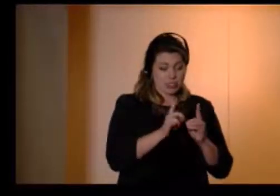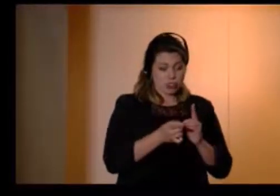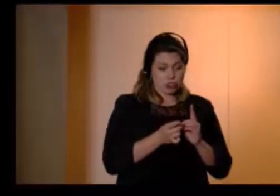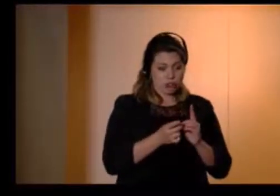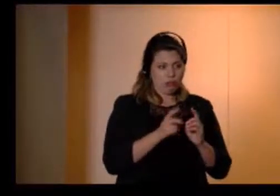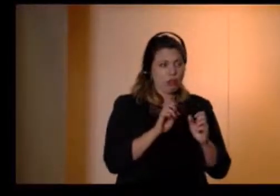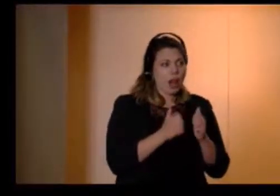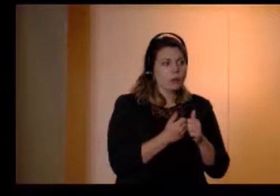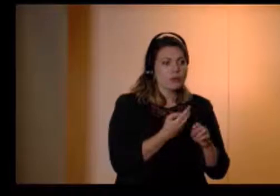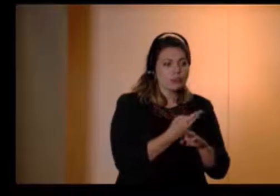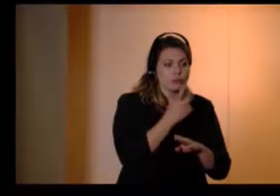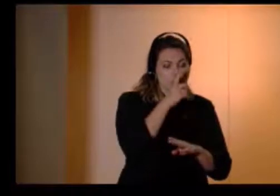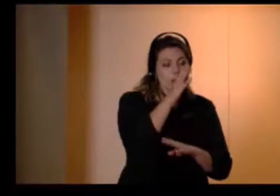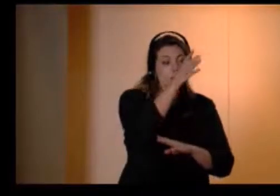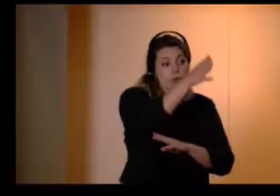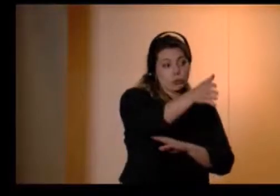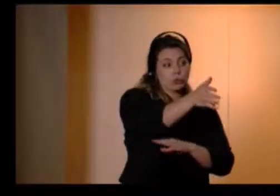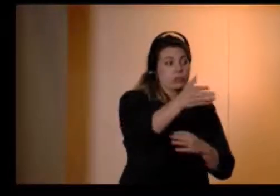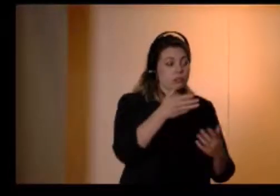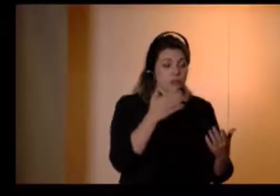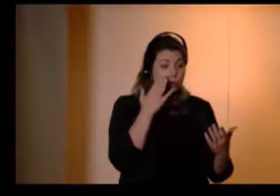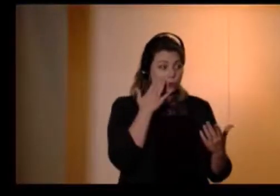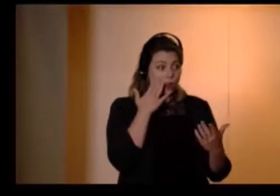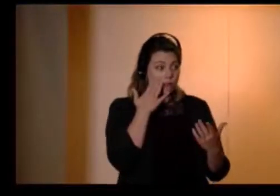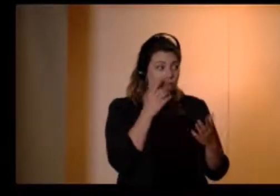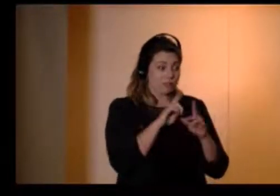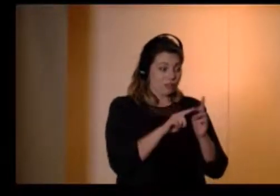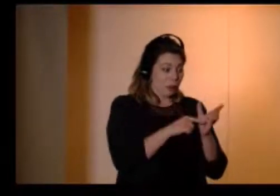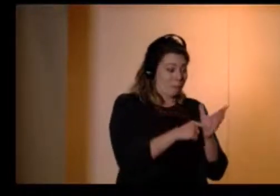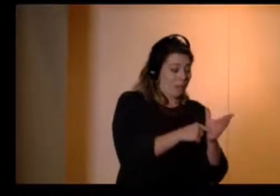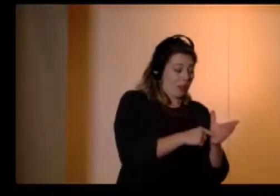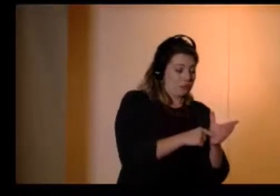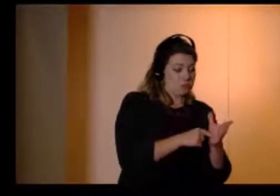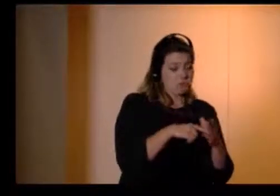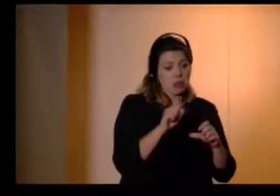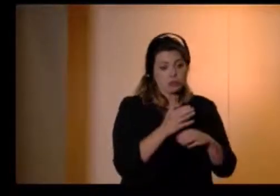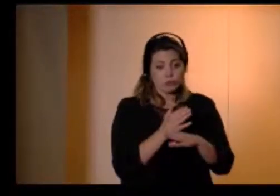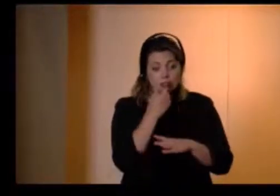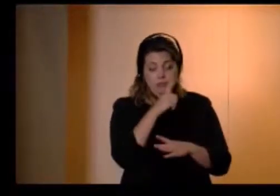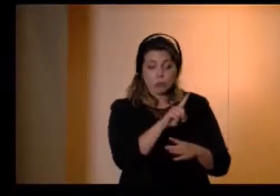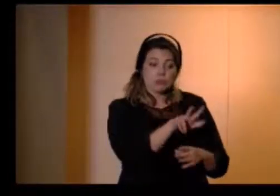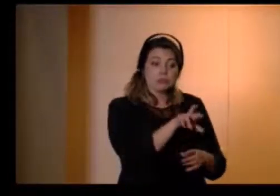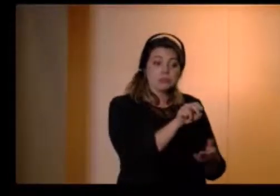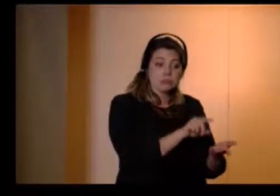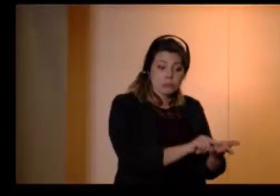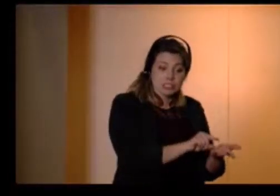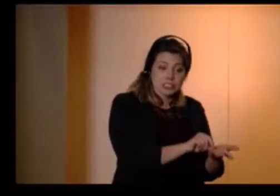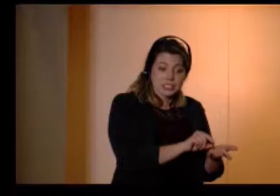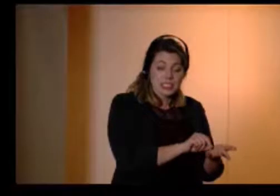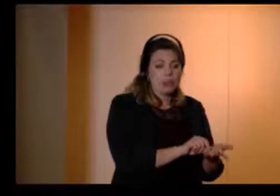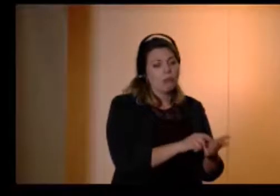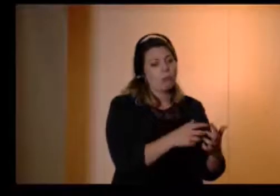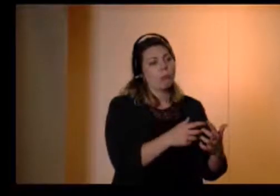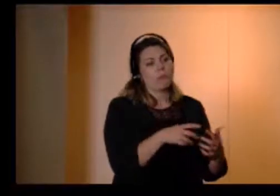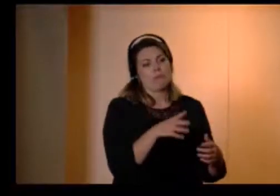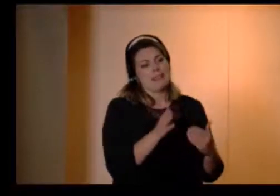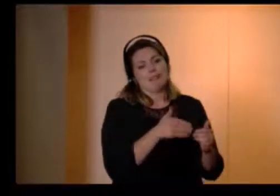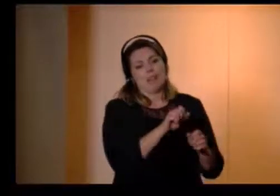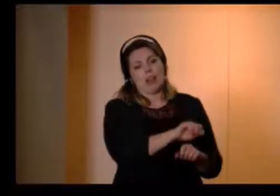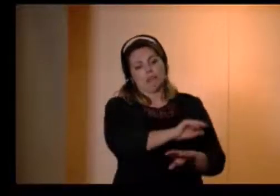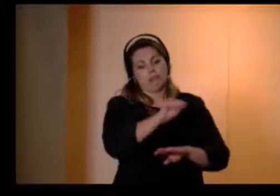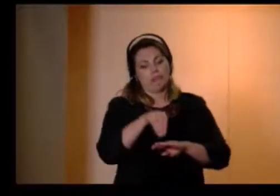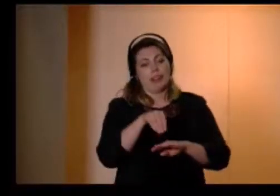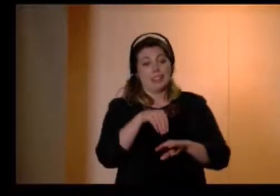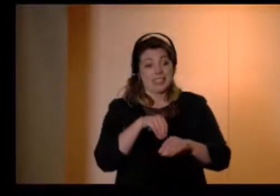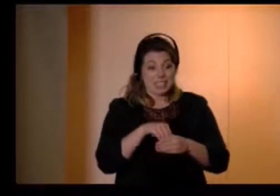and can be used in the future. Models that are being shared for the purposes of 3D printing could easily be put into a video game. Is